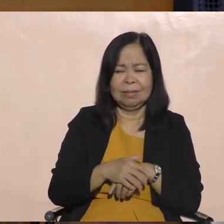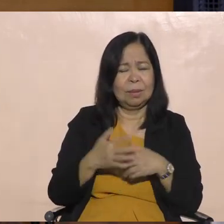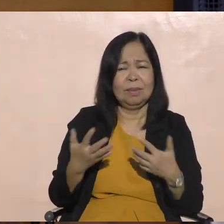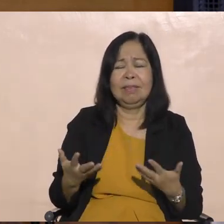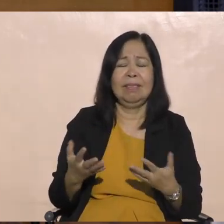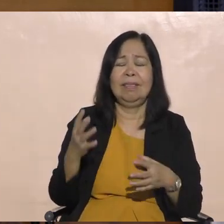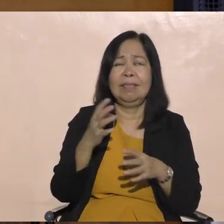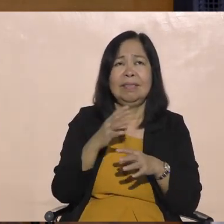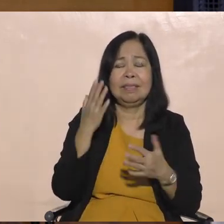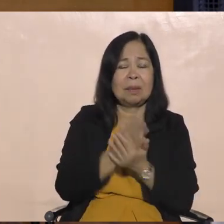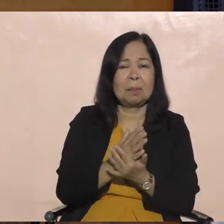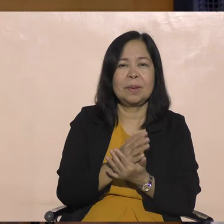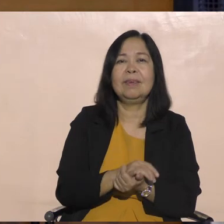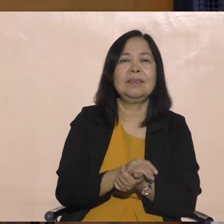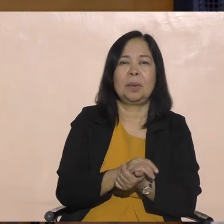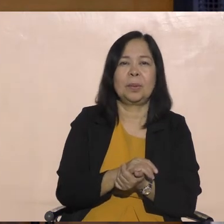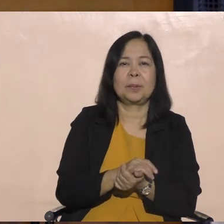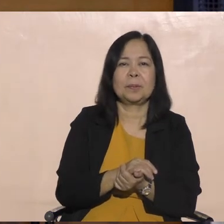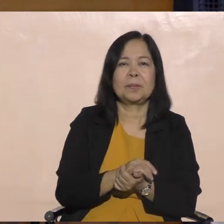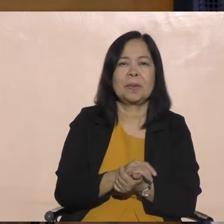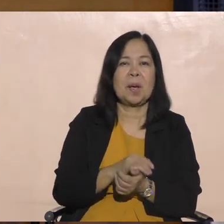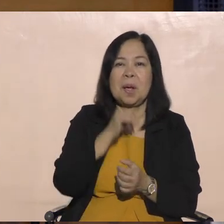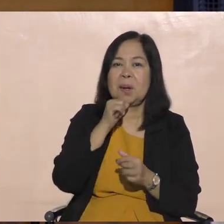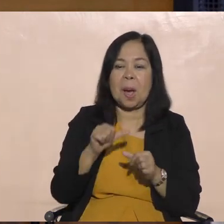He alone has the final say.